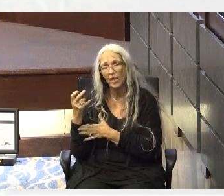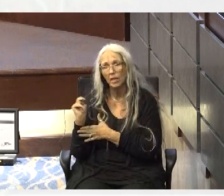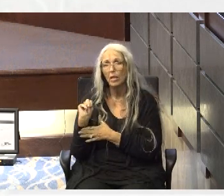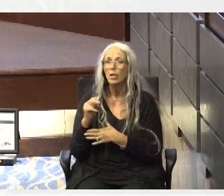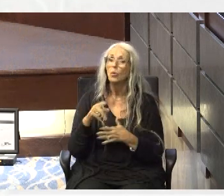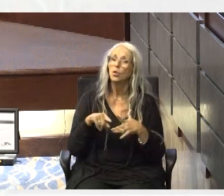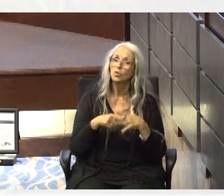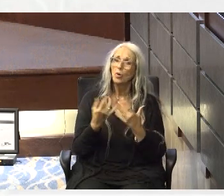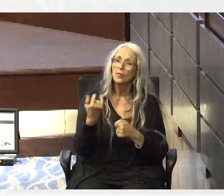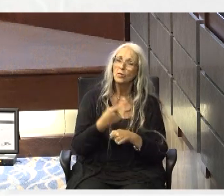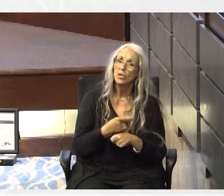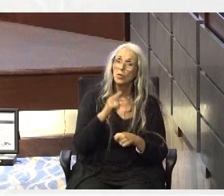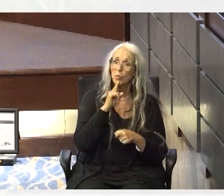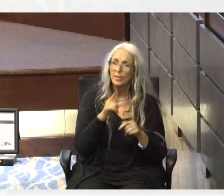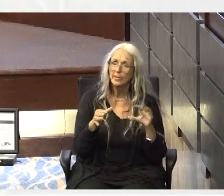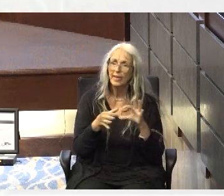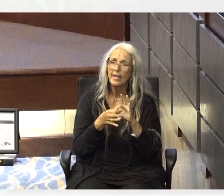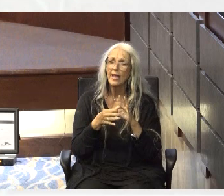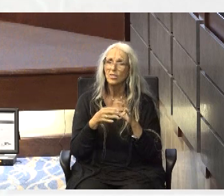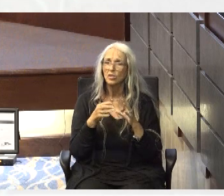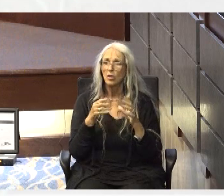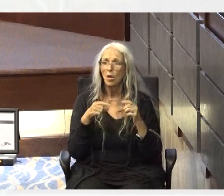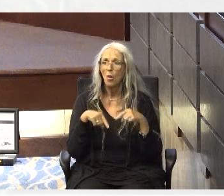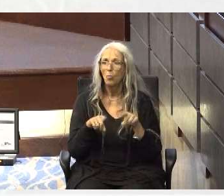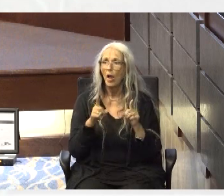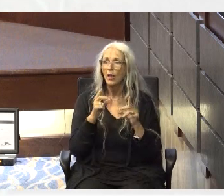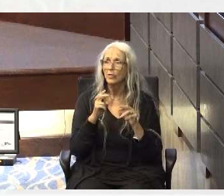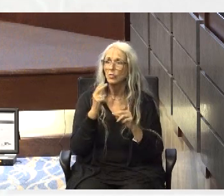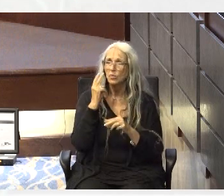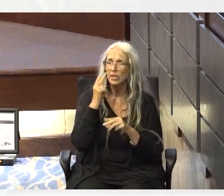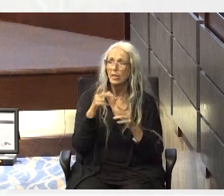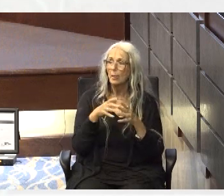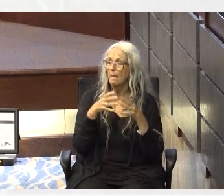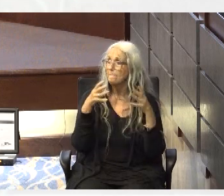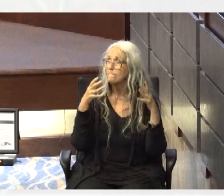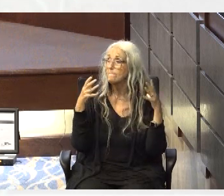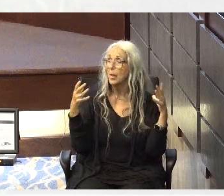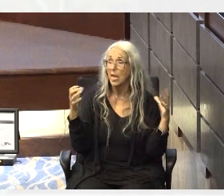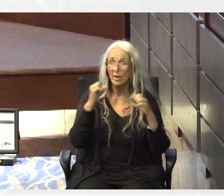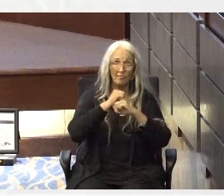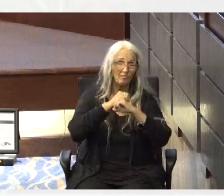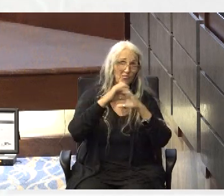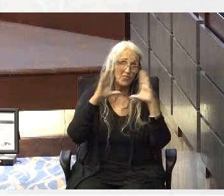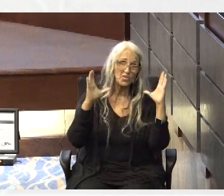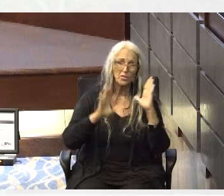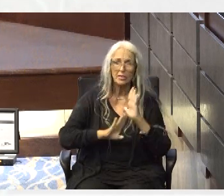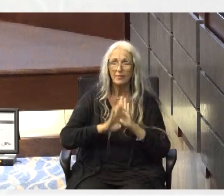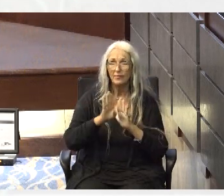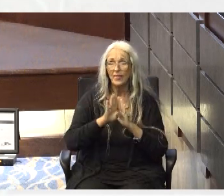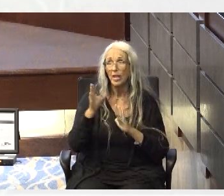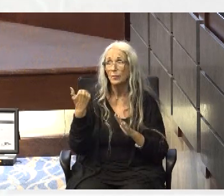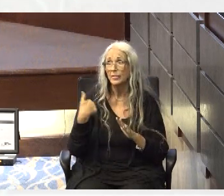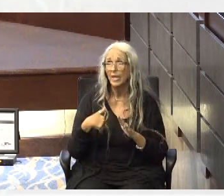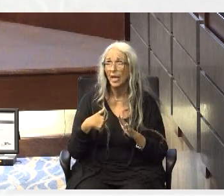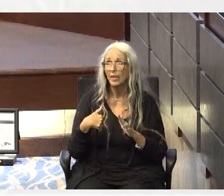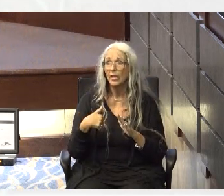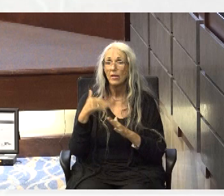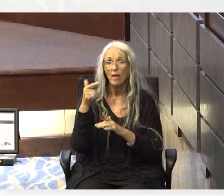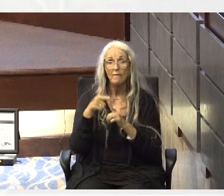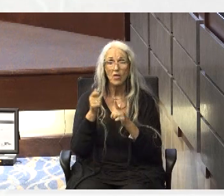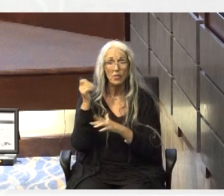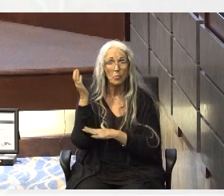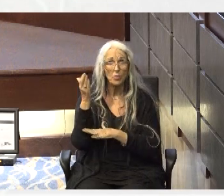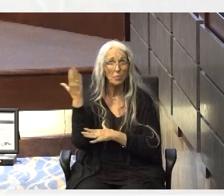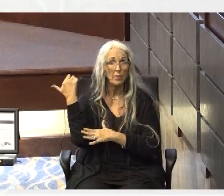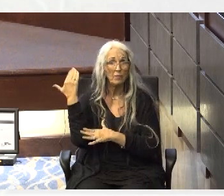and there is a connection here. Why you're seeing such a grand vision on the development side that we saw from the presentations earlier,